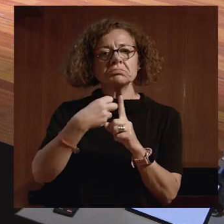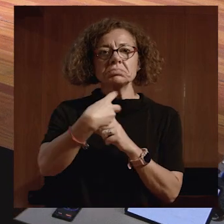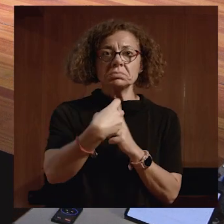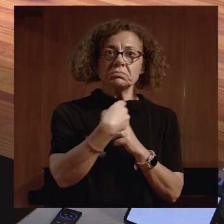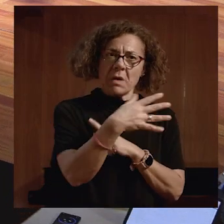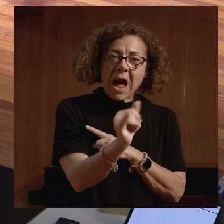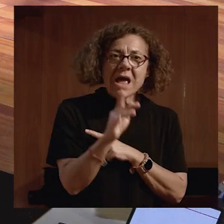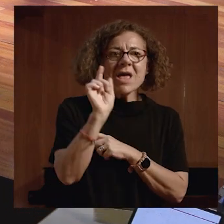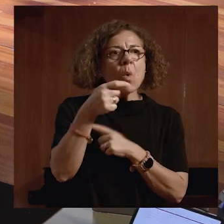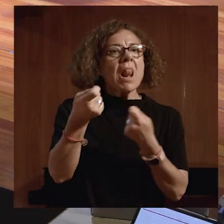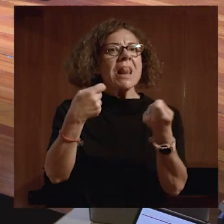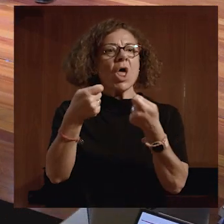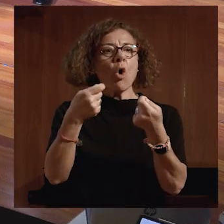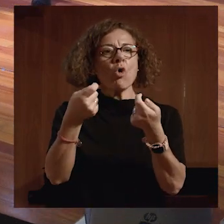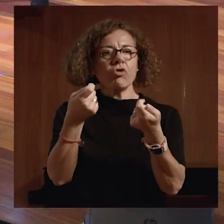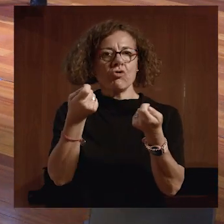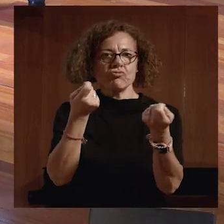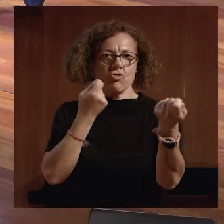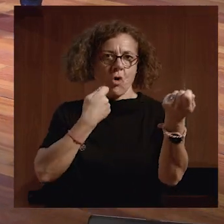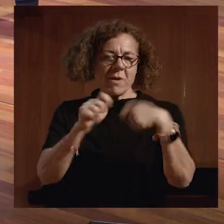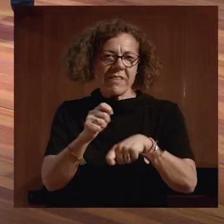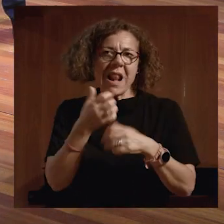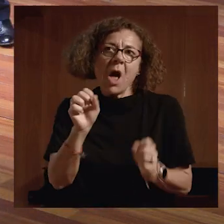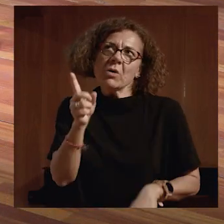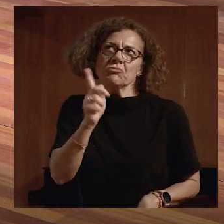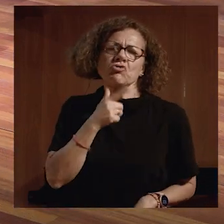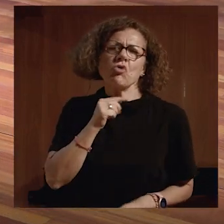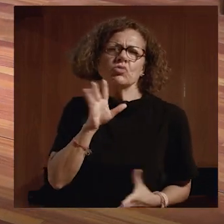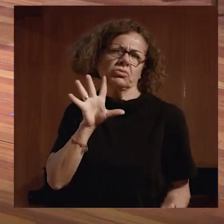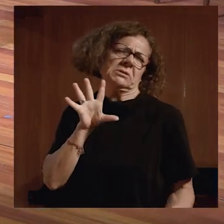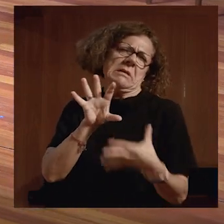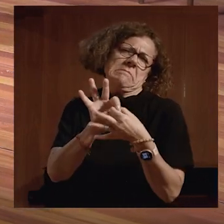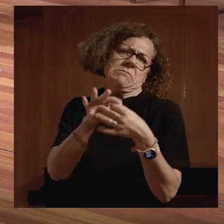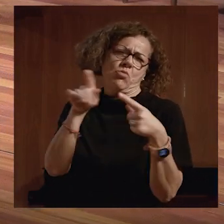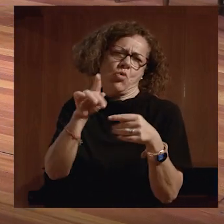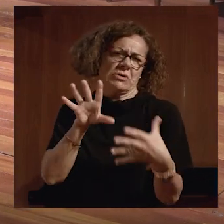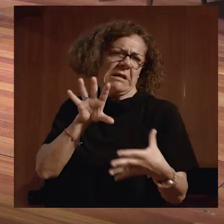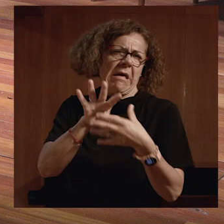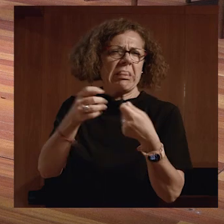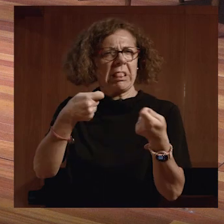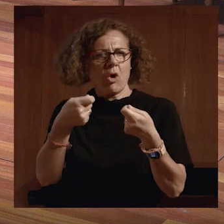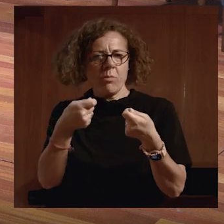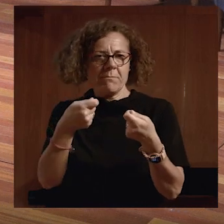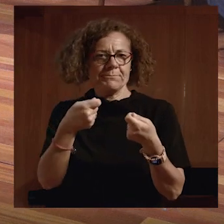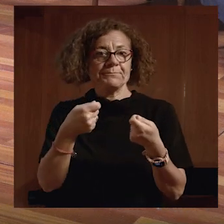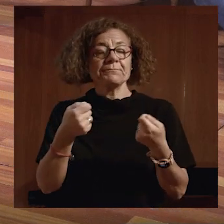about. And one final string, forgive the cliche, string to my bow,